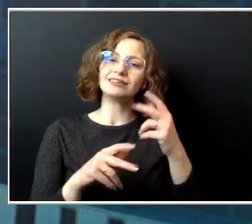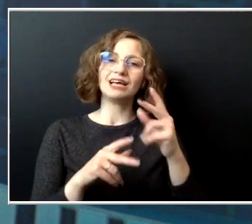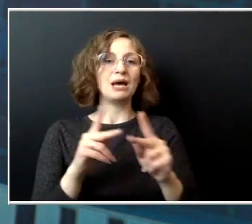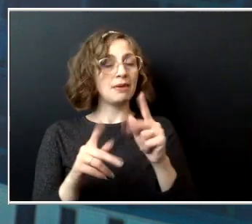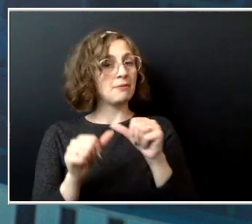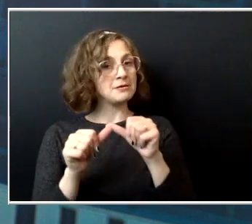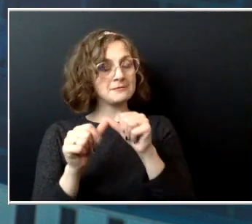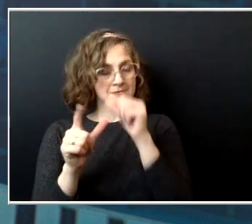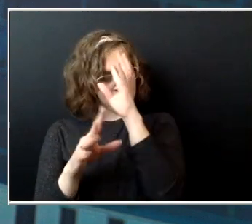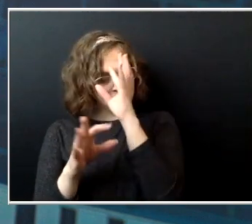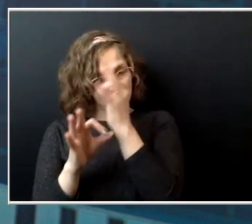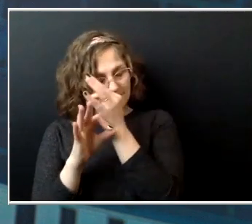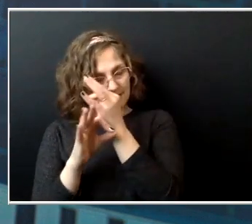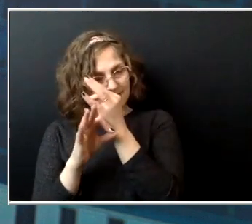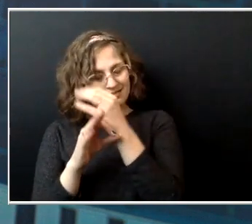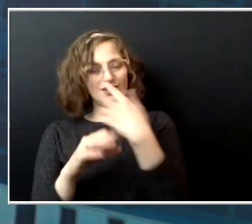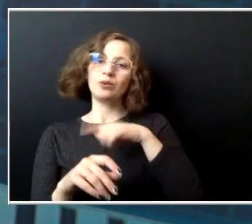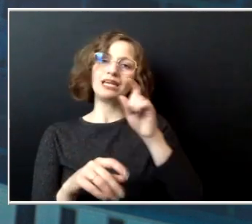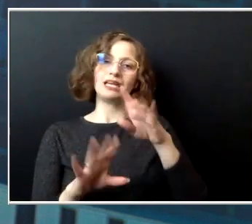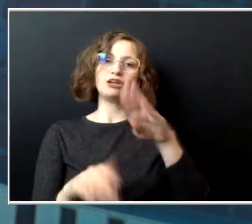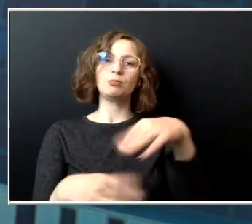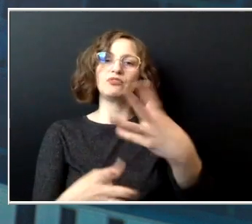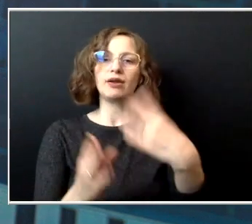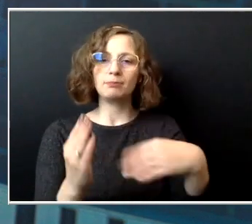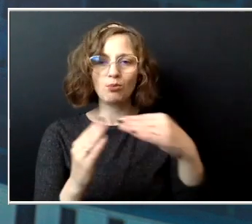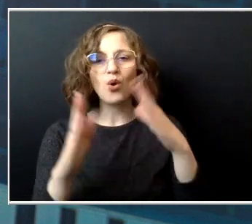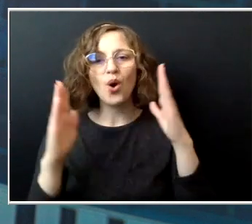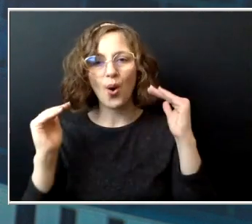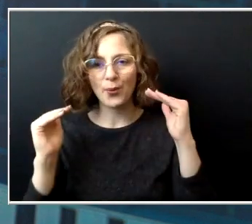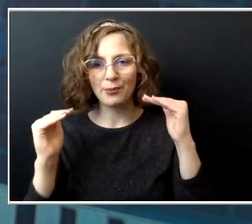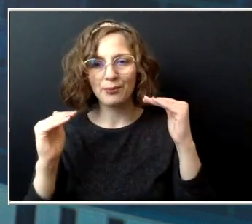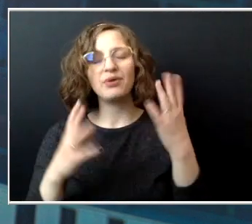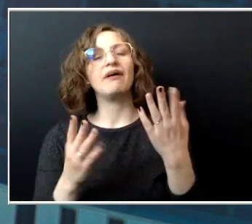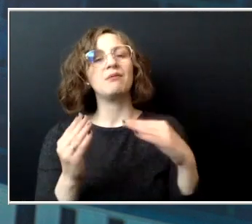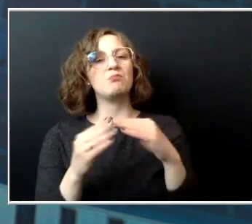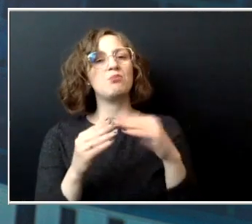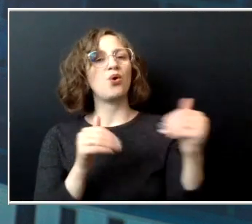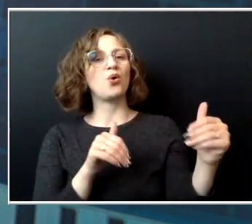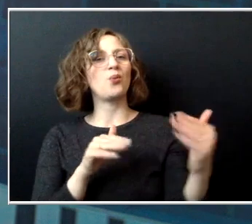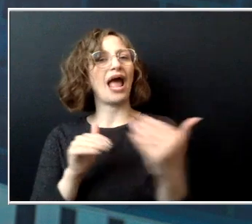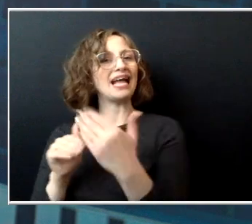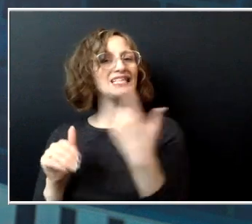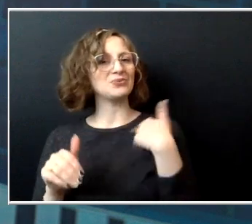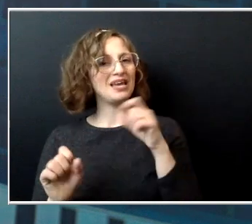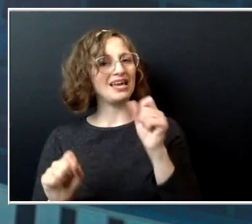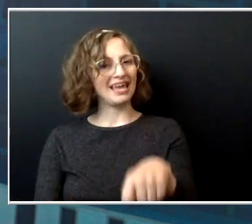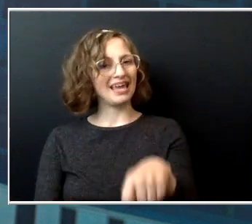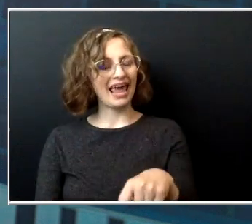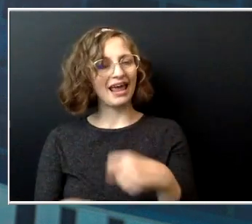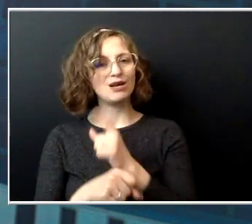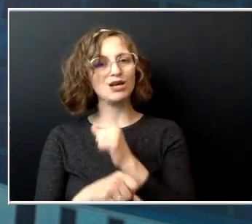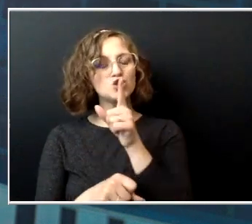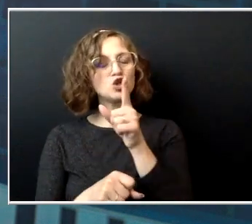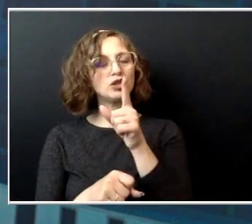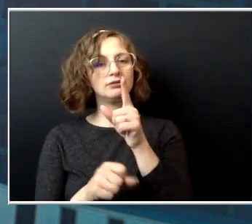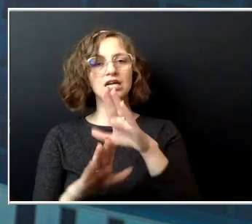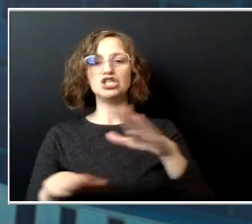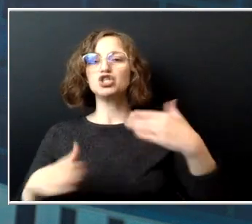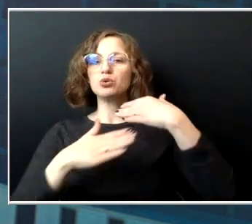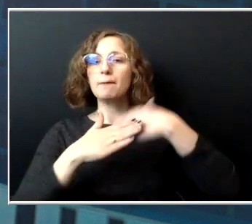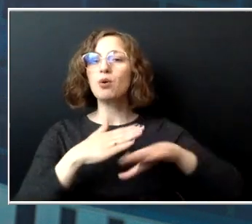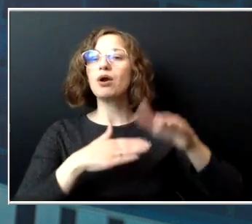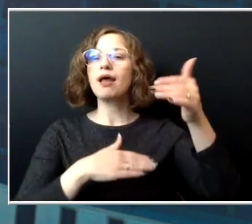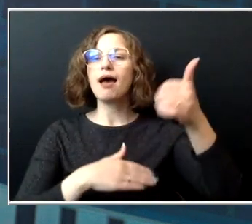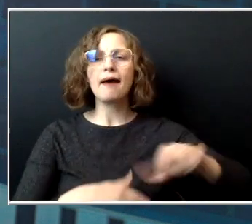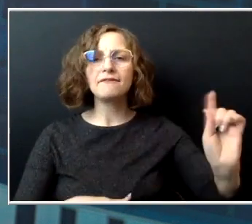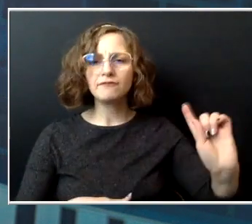need to provide more hope, and we need to provide more ways we can make sure that children being born everywhere have the same access